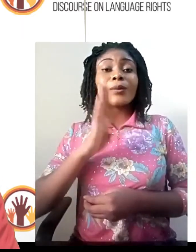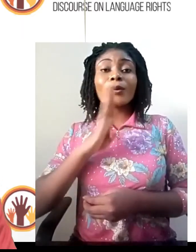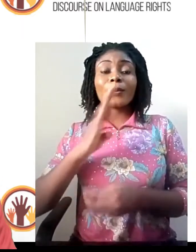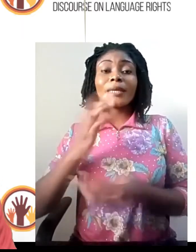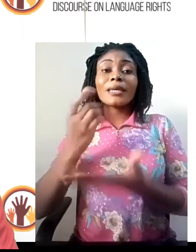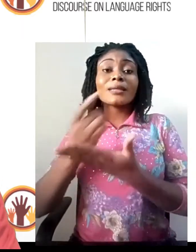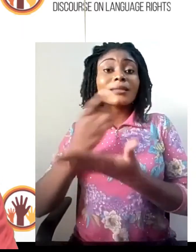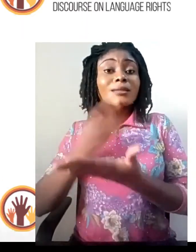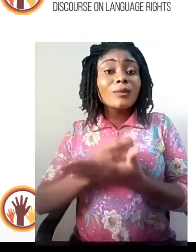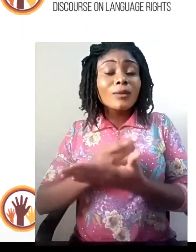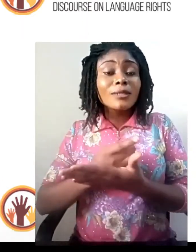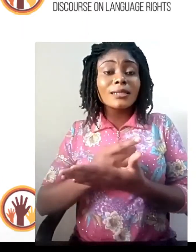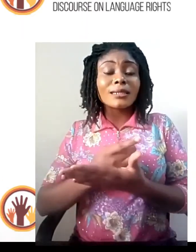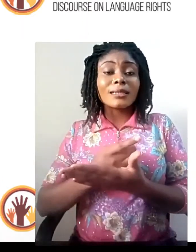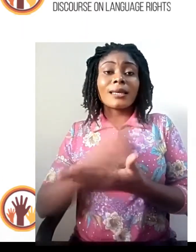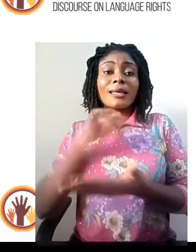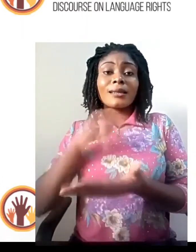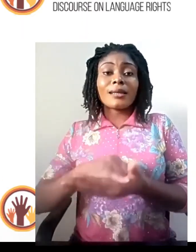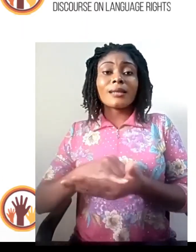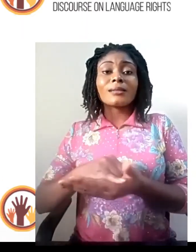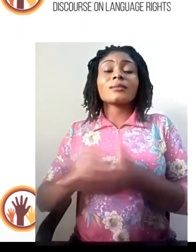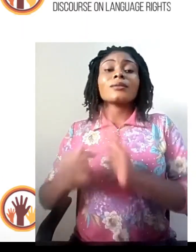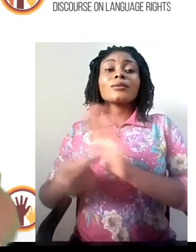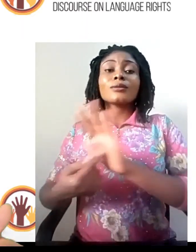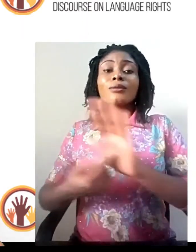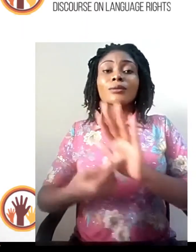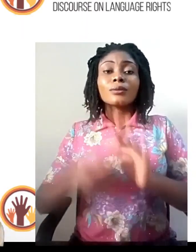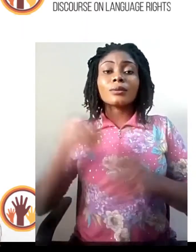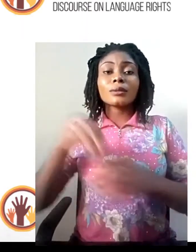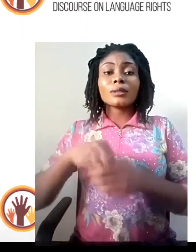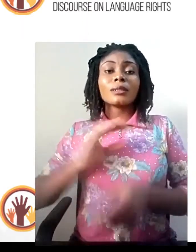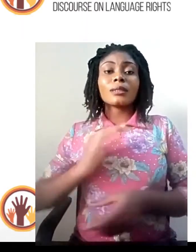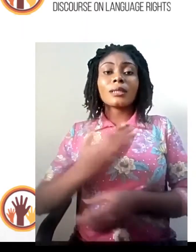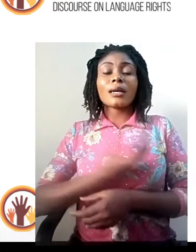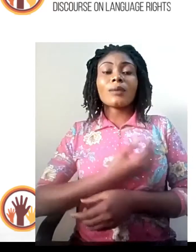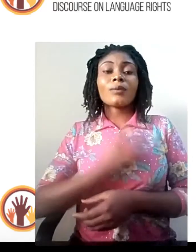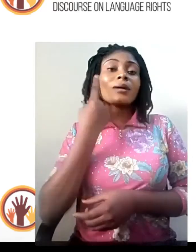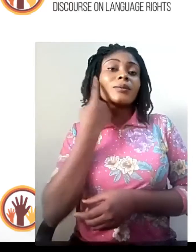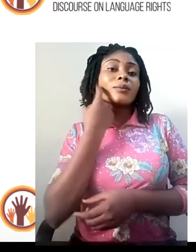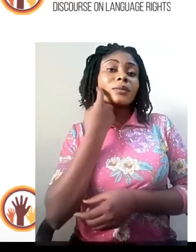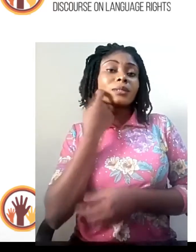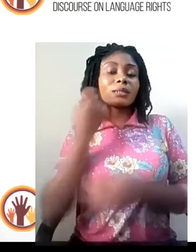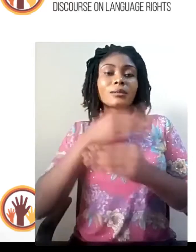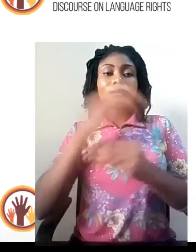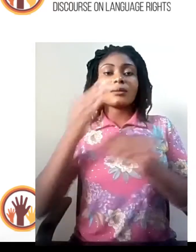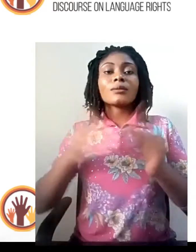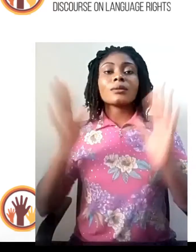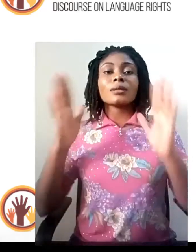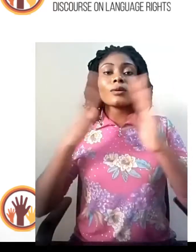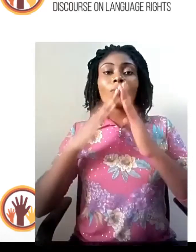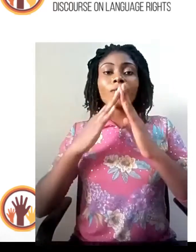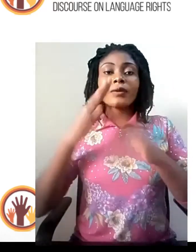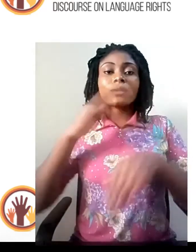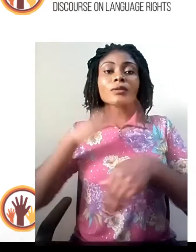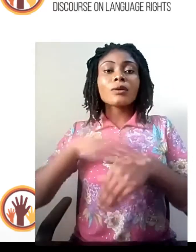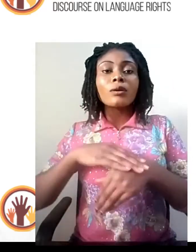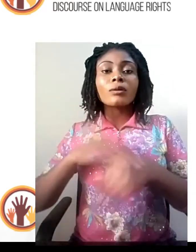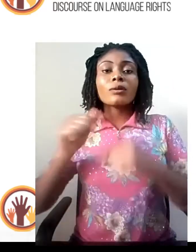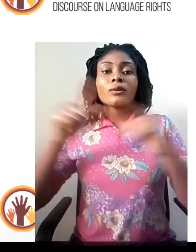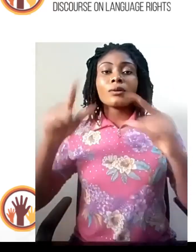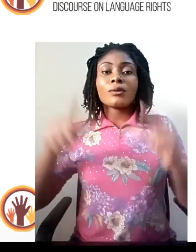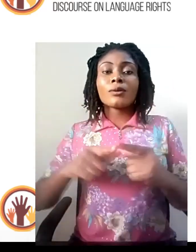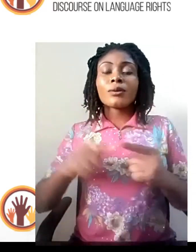that featured in our just concluded conference on Indigenous Hands and Indigenous Voices of